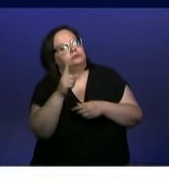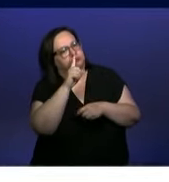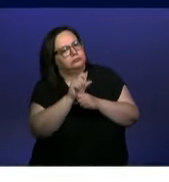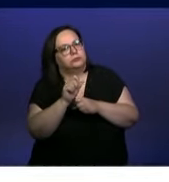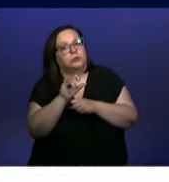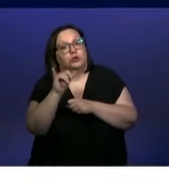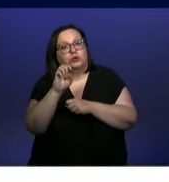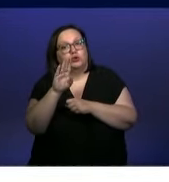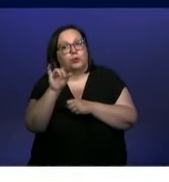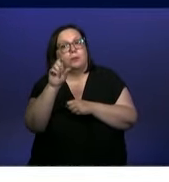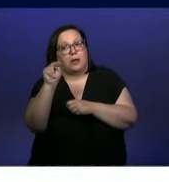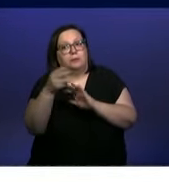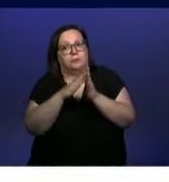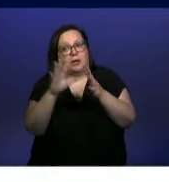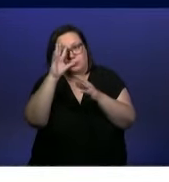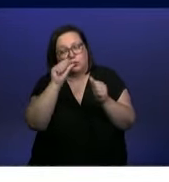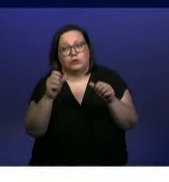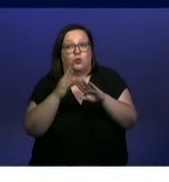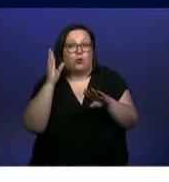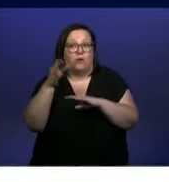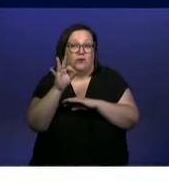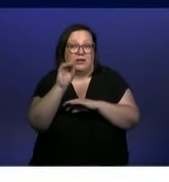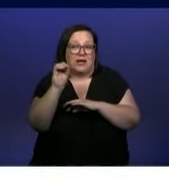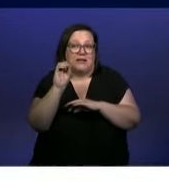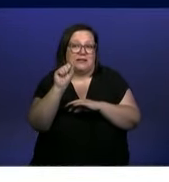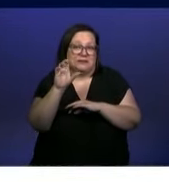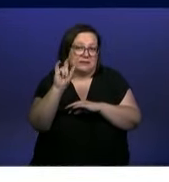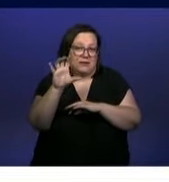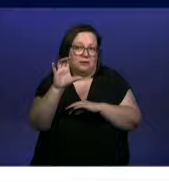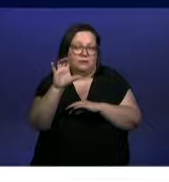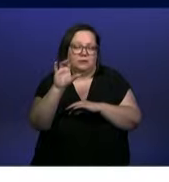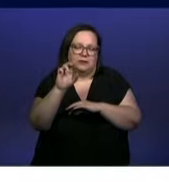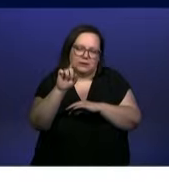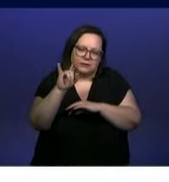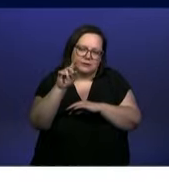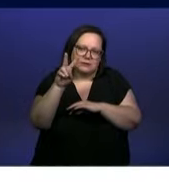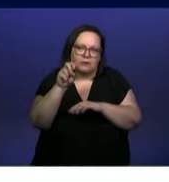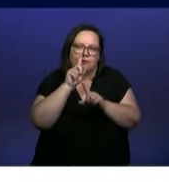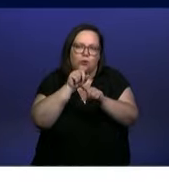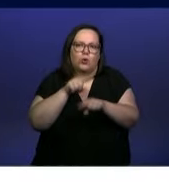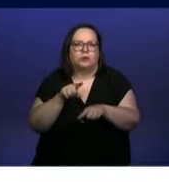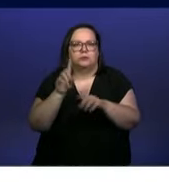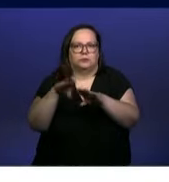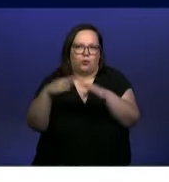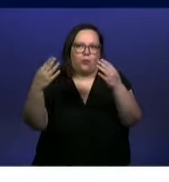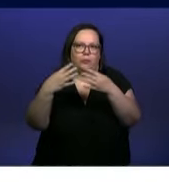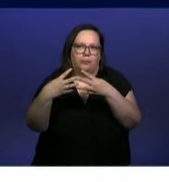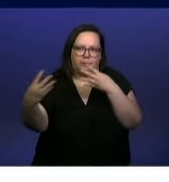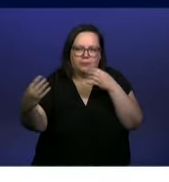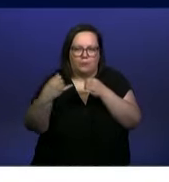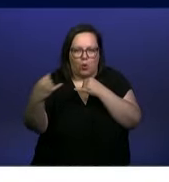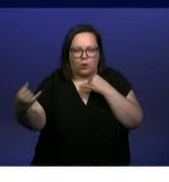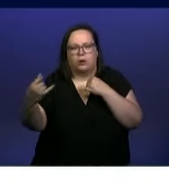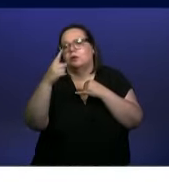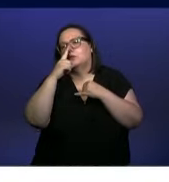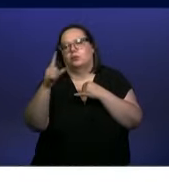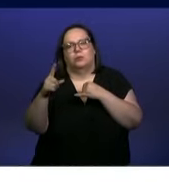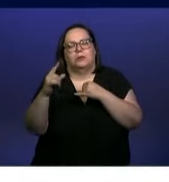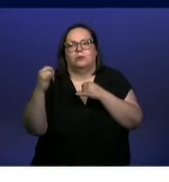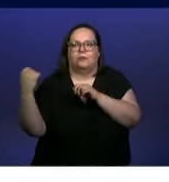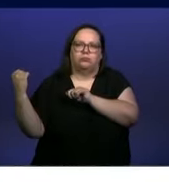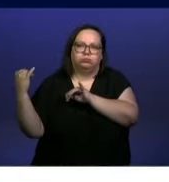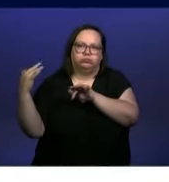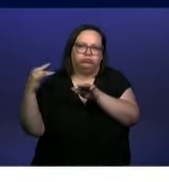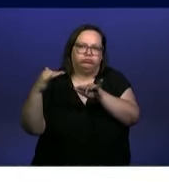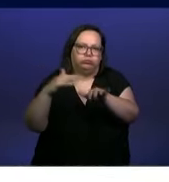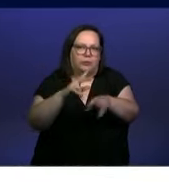90 executive orders, he opened up the border. We've had tens plus million of illegal immigrants flood into this country, creating a humanitarian